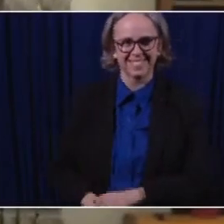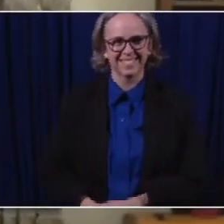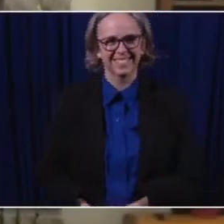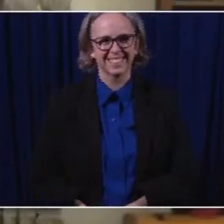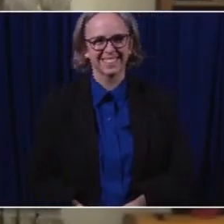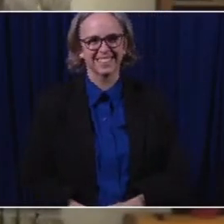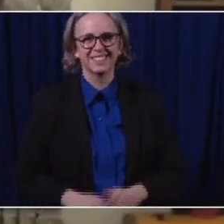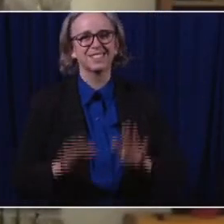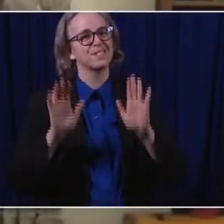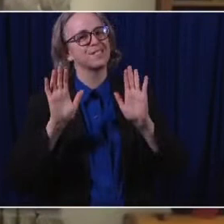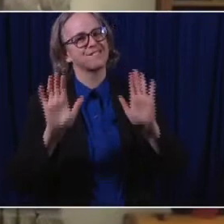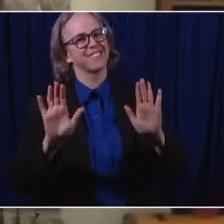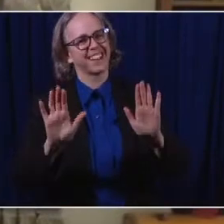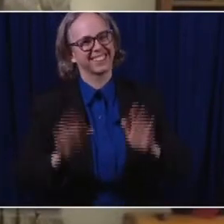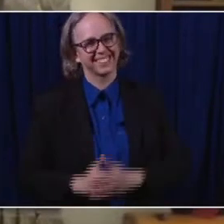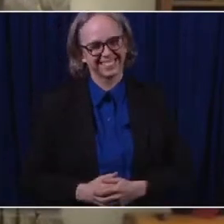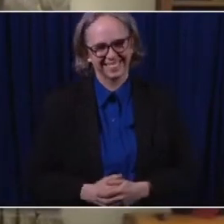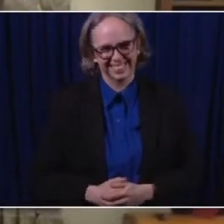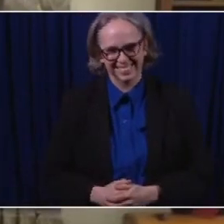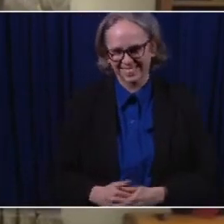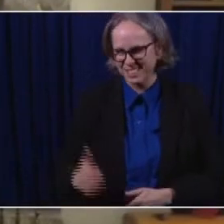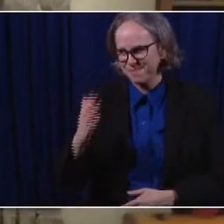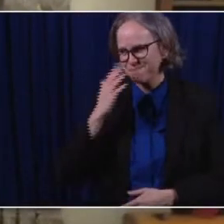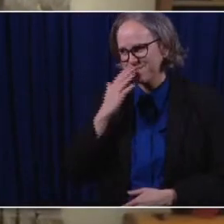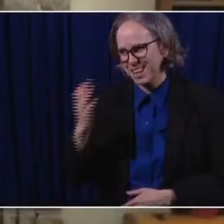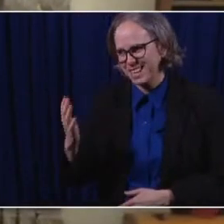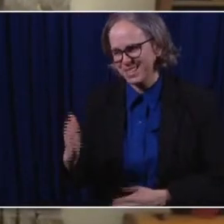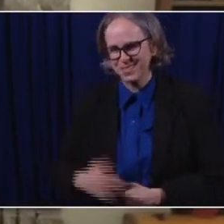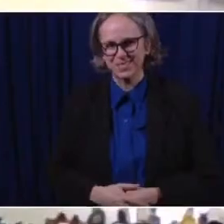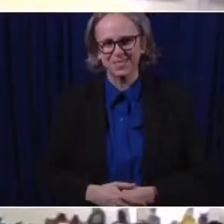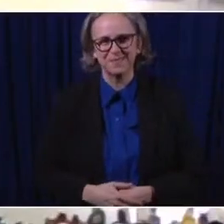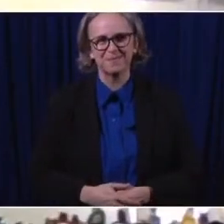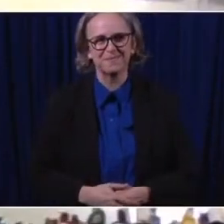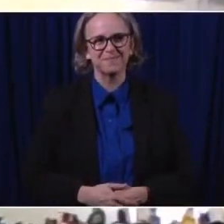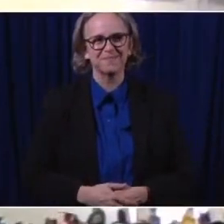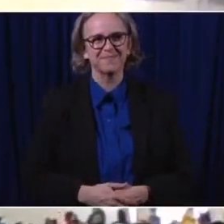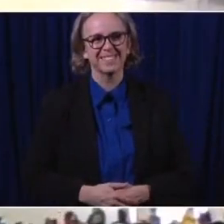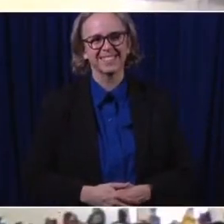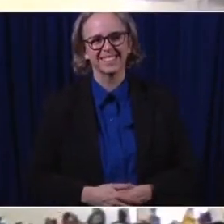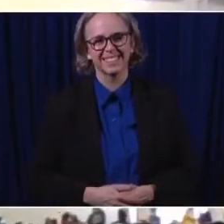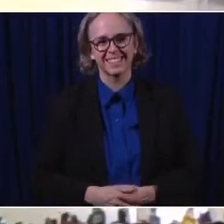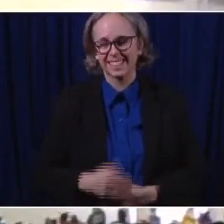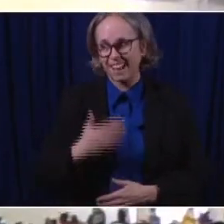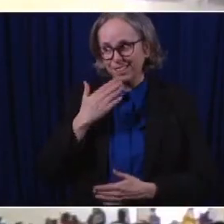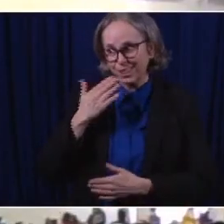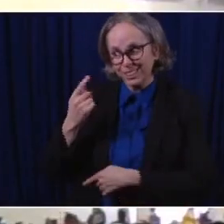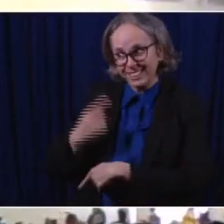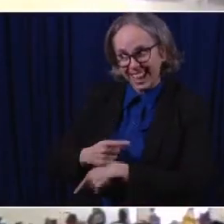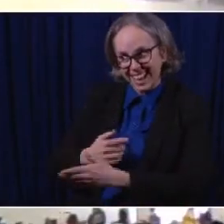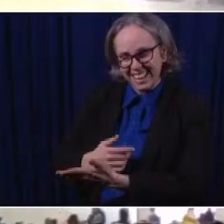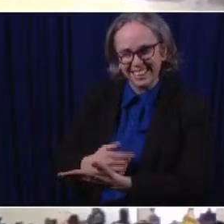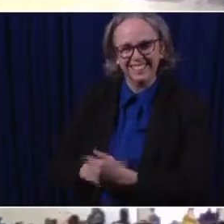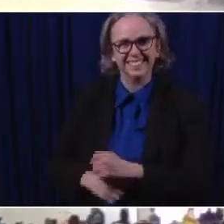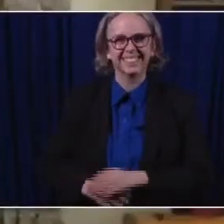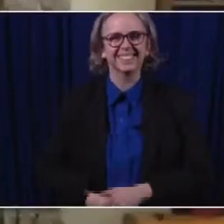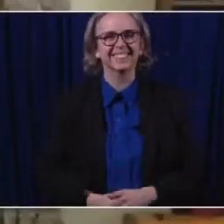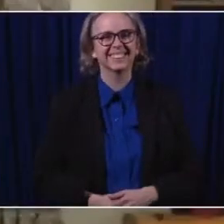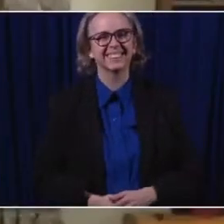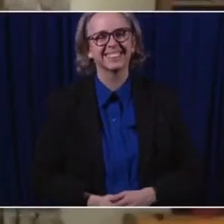Good. Thank you both. Thank you. Thank you. Have a good day. We appreciate it very, very much.